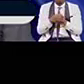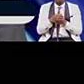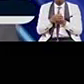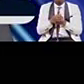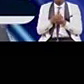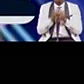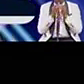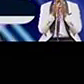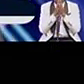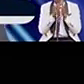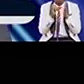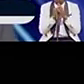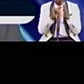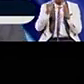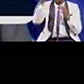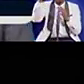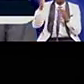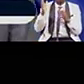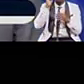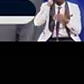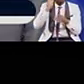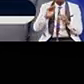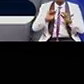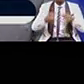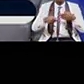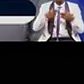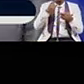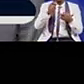Pray that God will give you resilient spirit